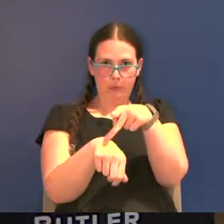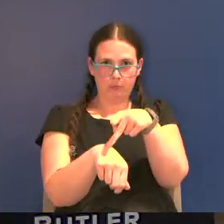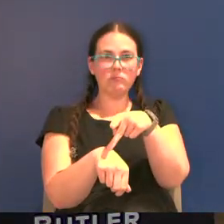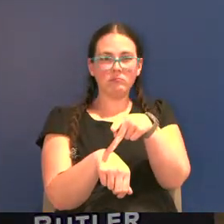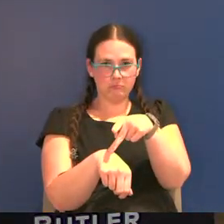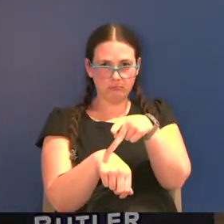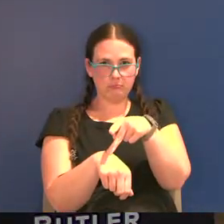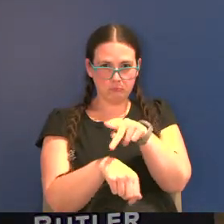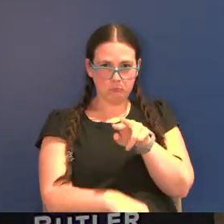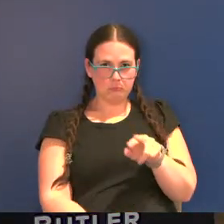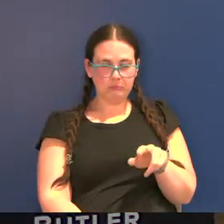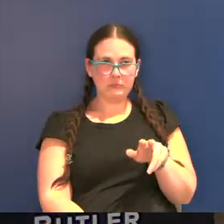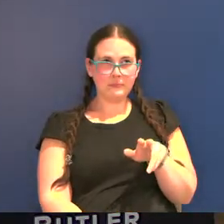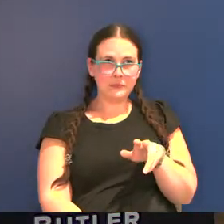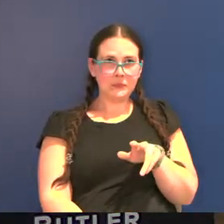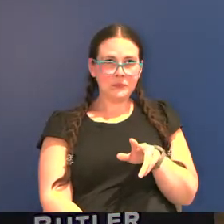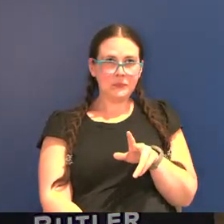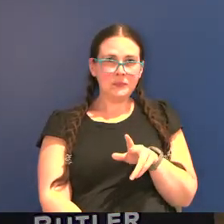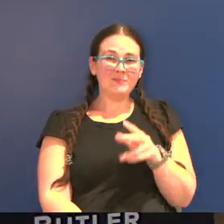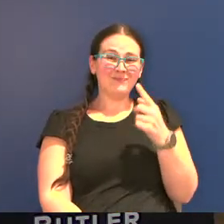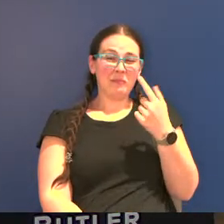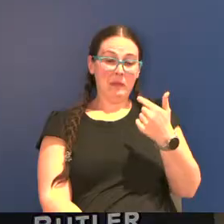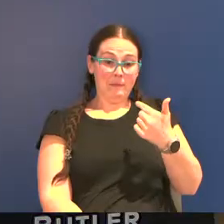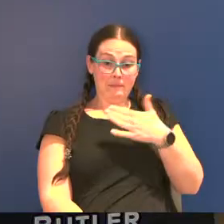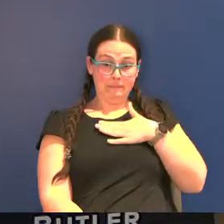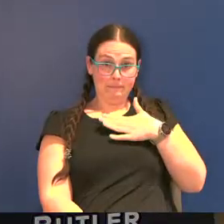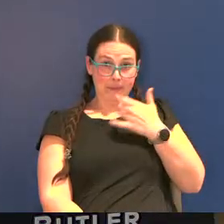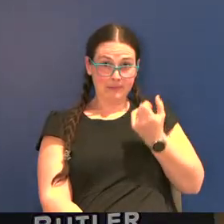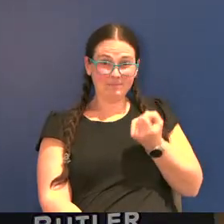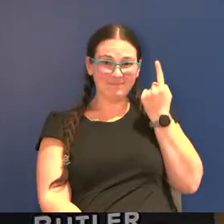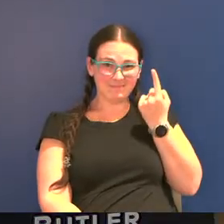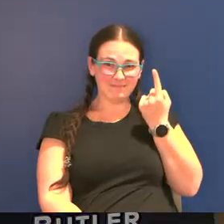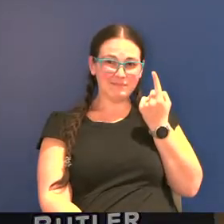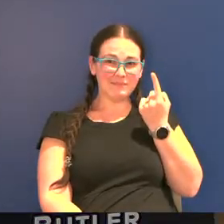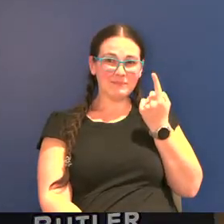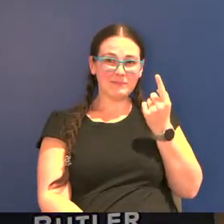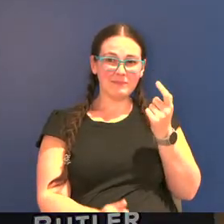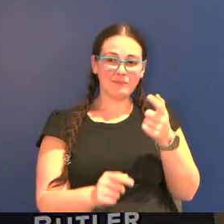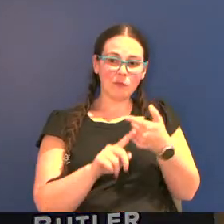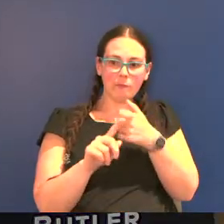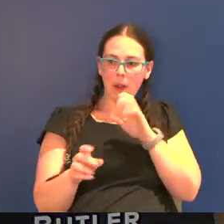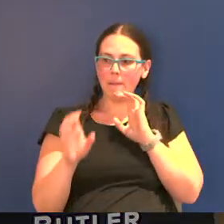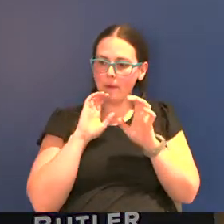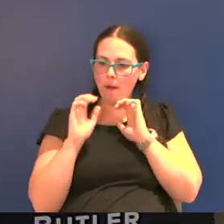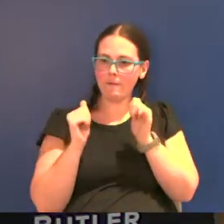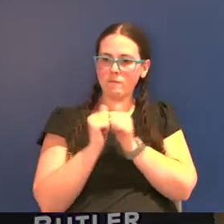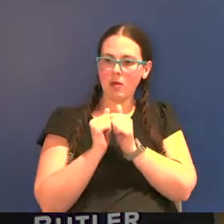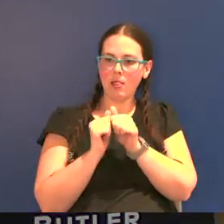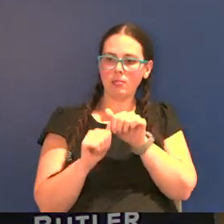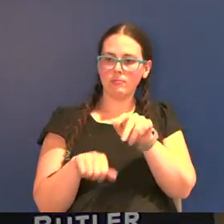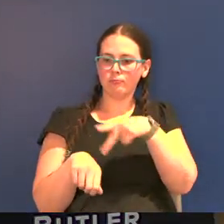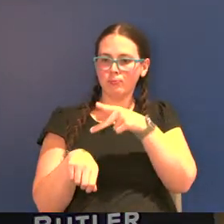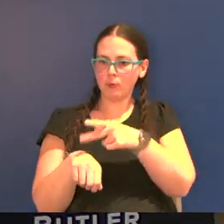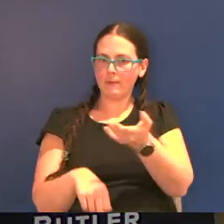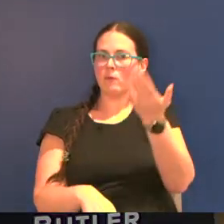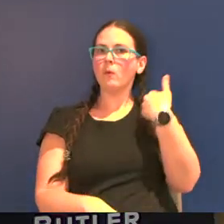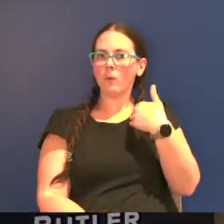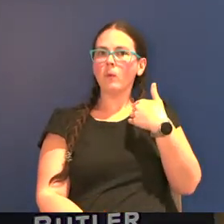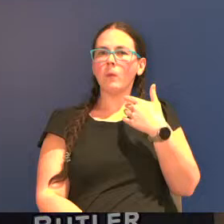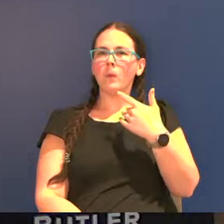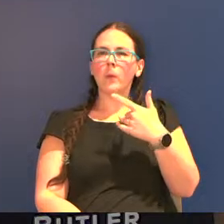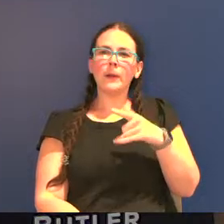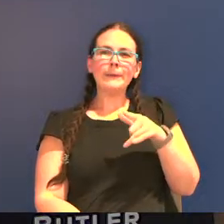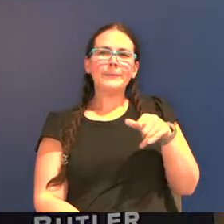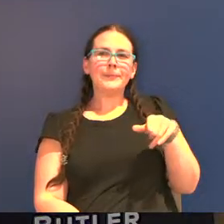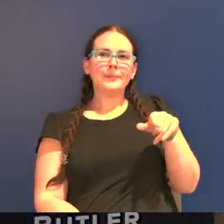principal. And from what I understand, based on conversations with Principal Glover earlier in the year,